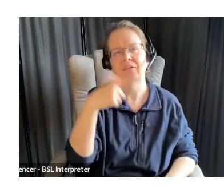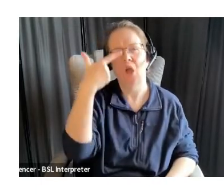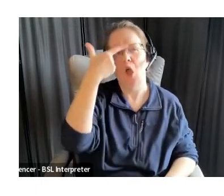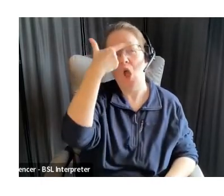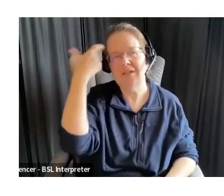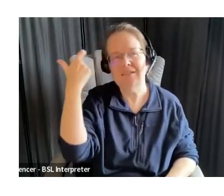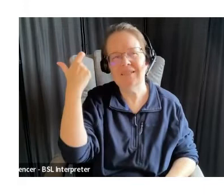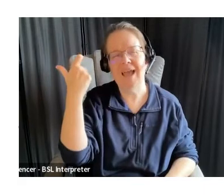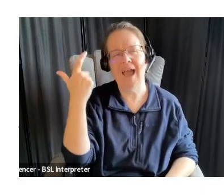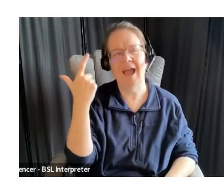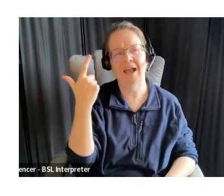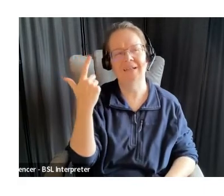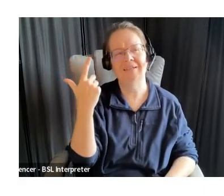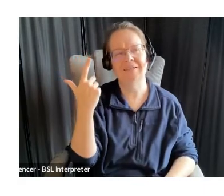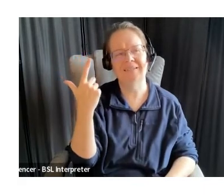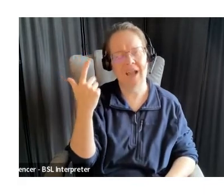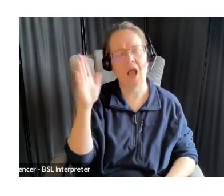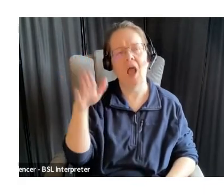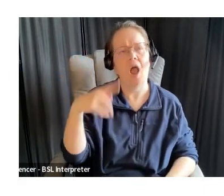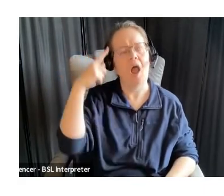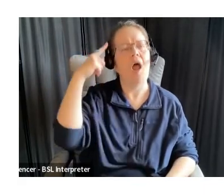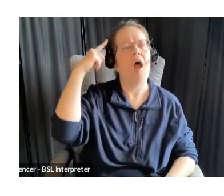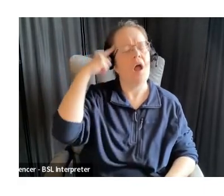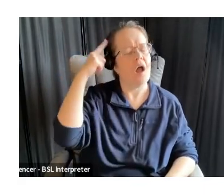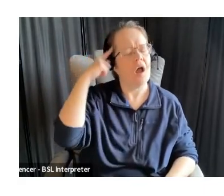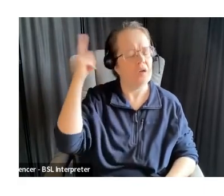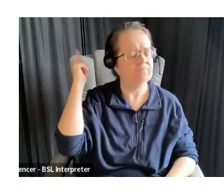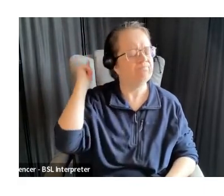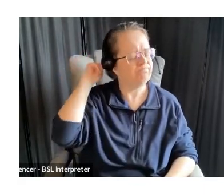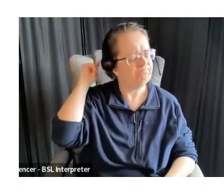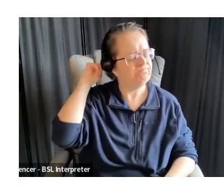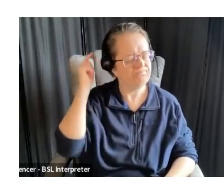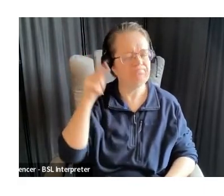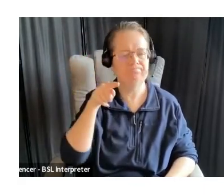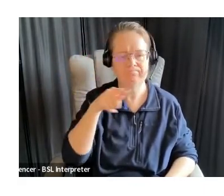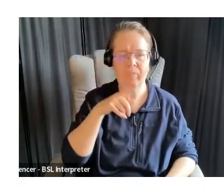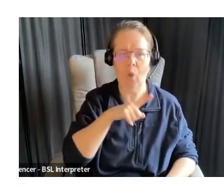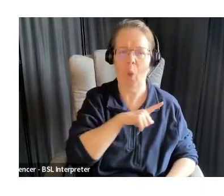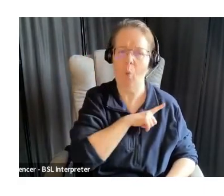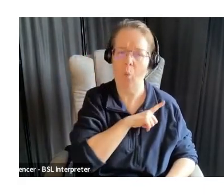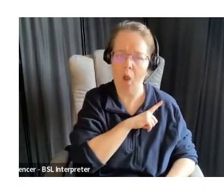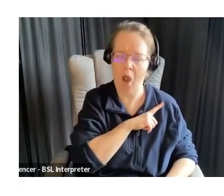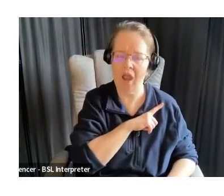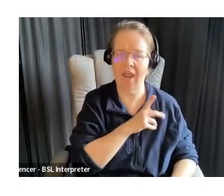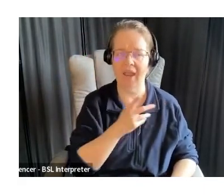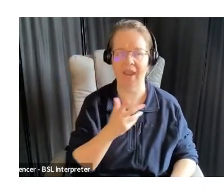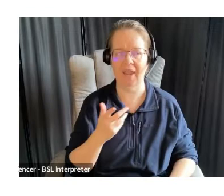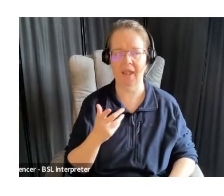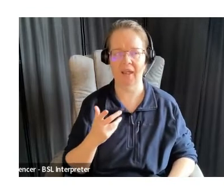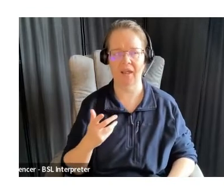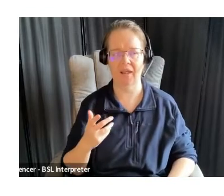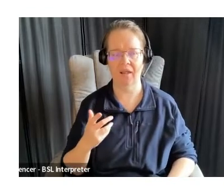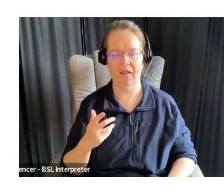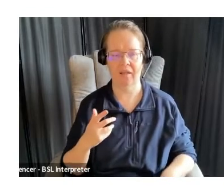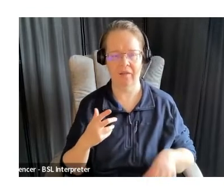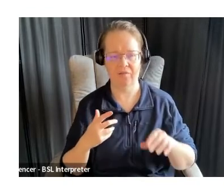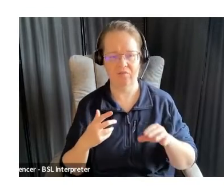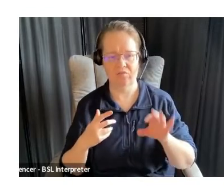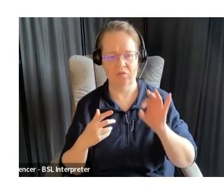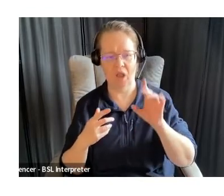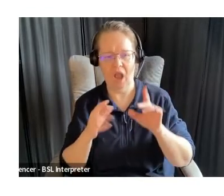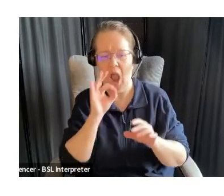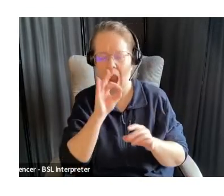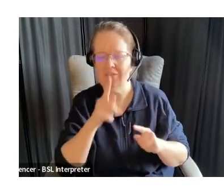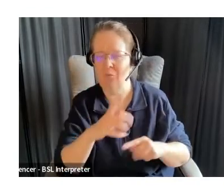understand, makes them be a little more mindful as to why you're actually you've put in that adjustment,